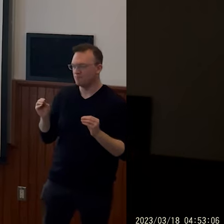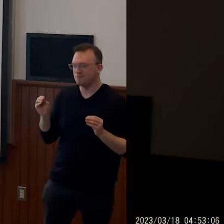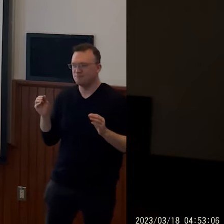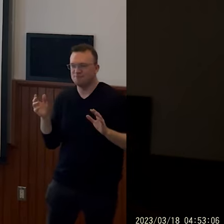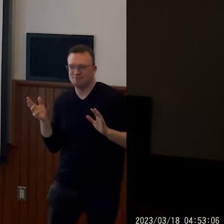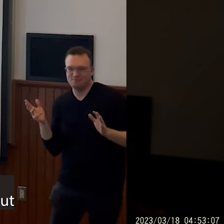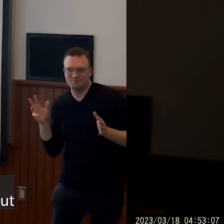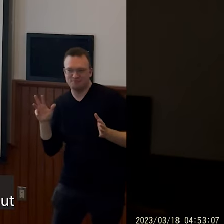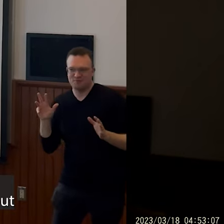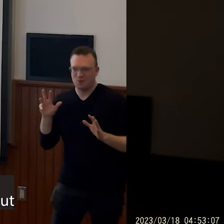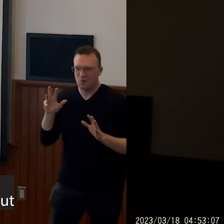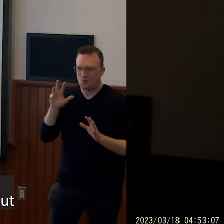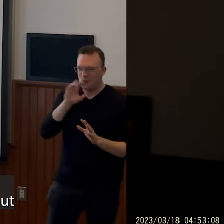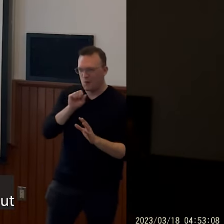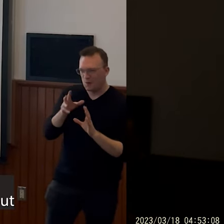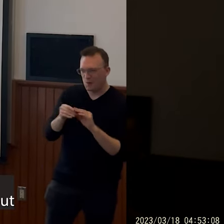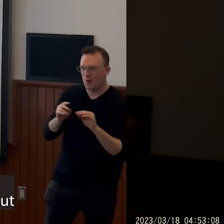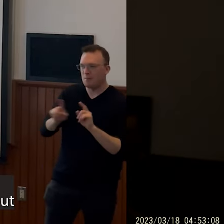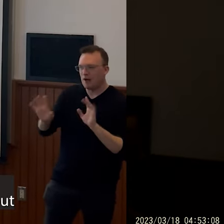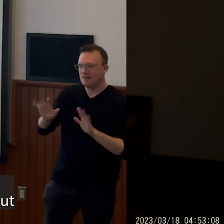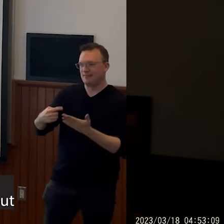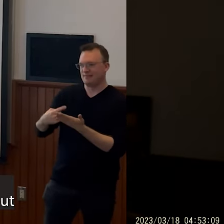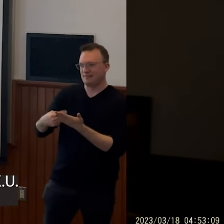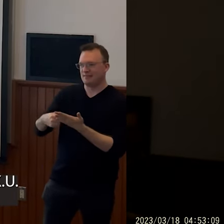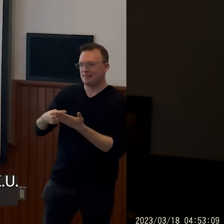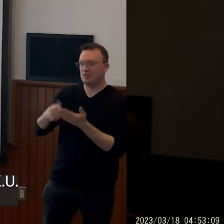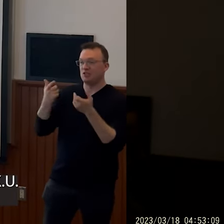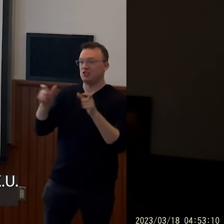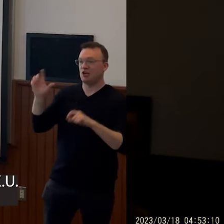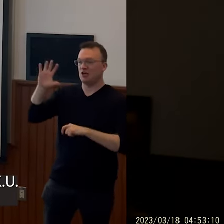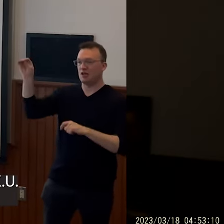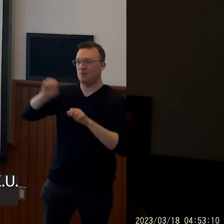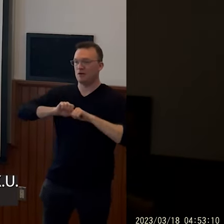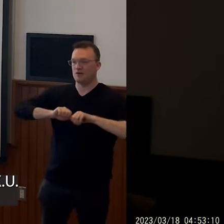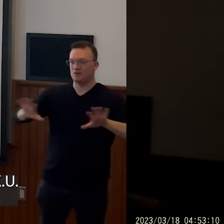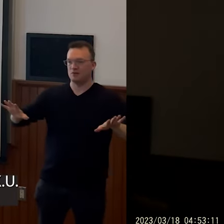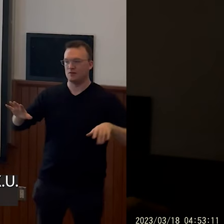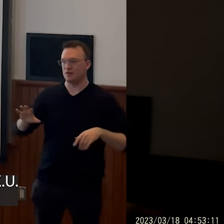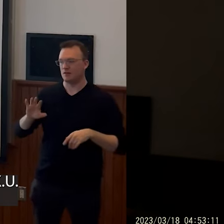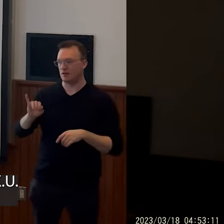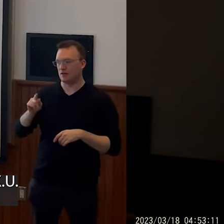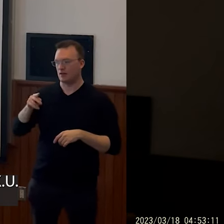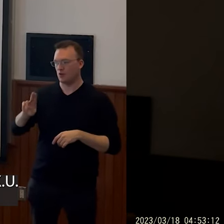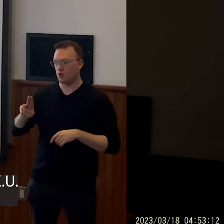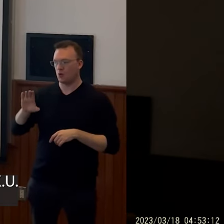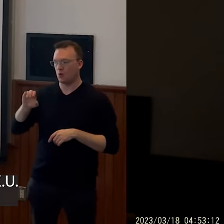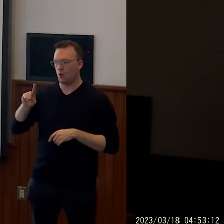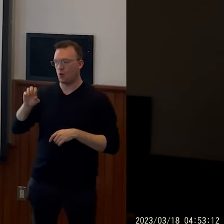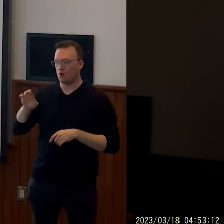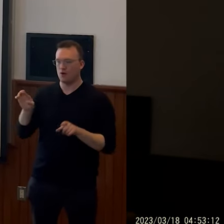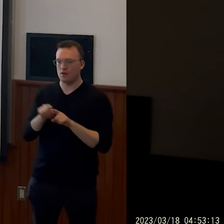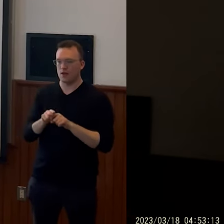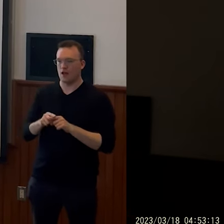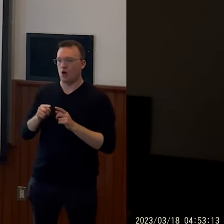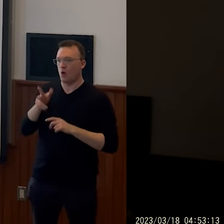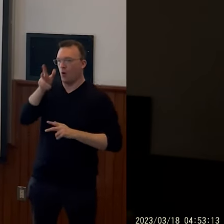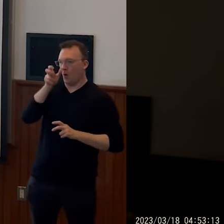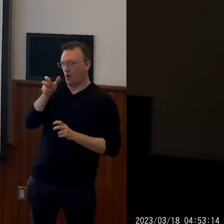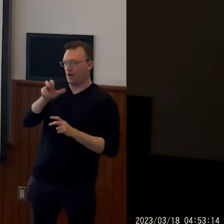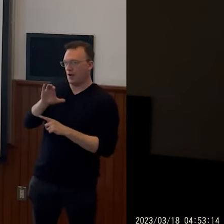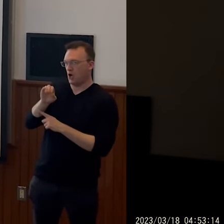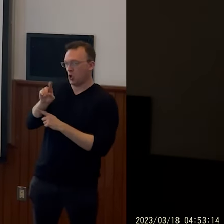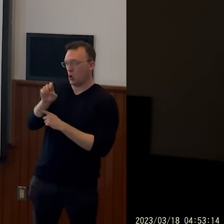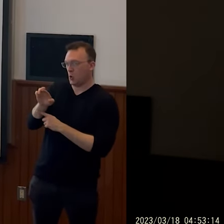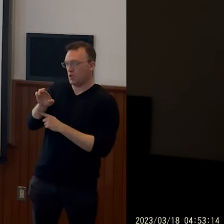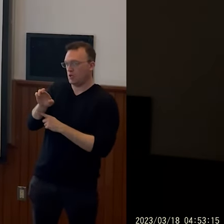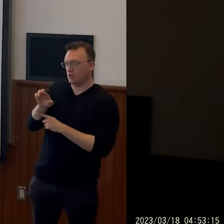it's a long story, but anyway, basically talking about this big company sending out IKU, the IQ coder, like the orgasm coder, and